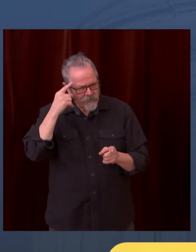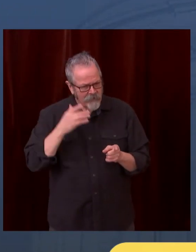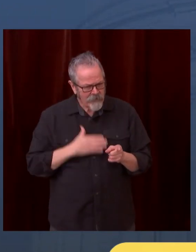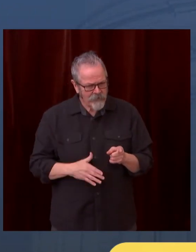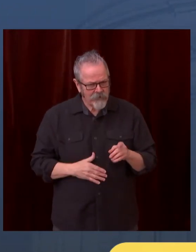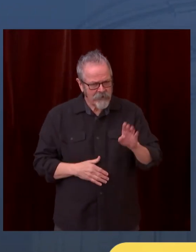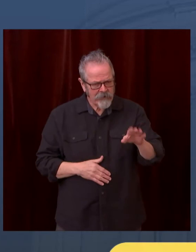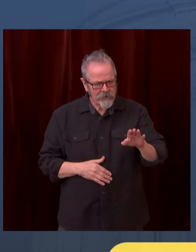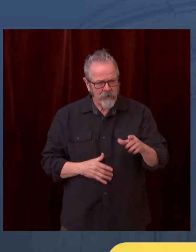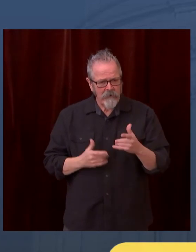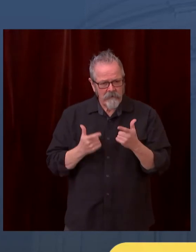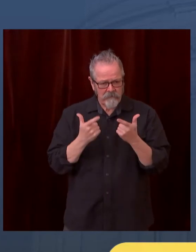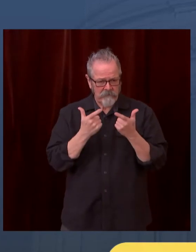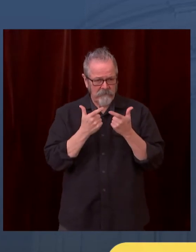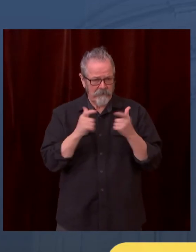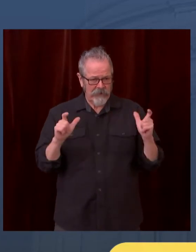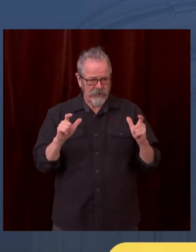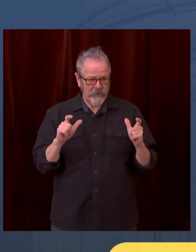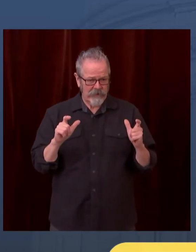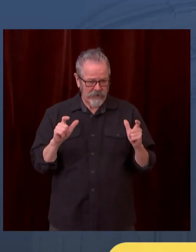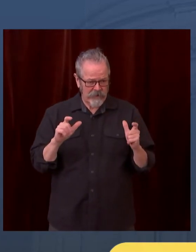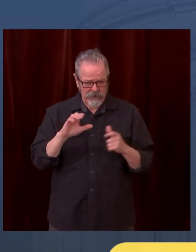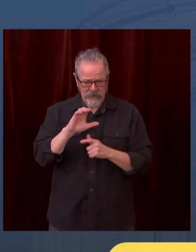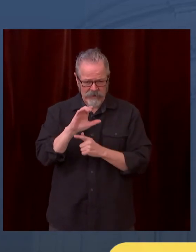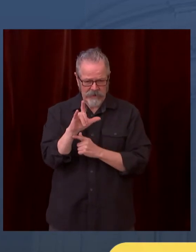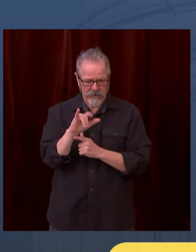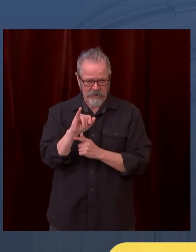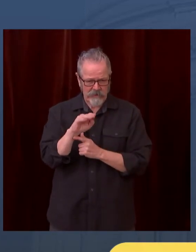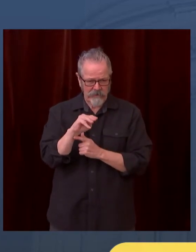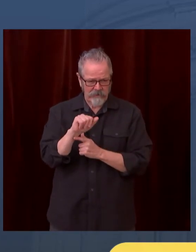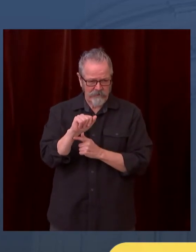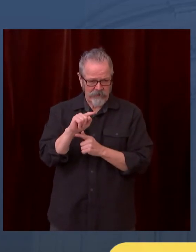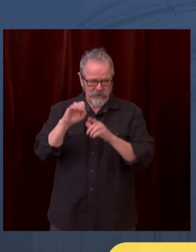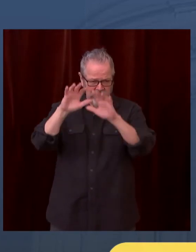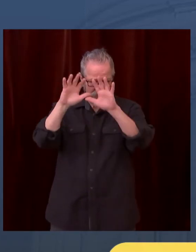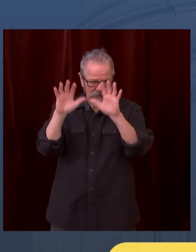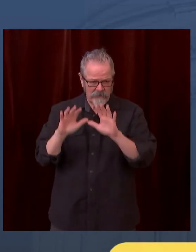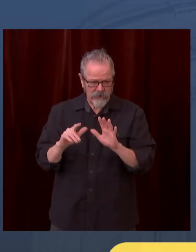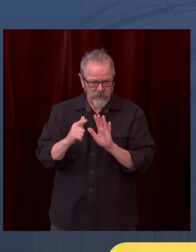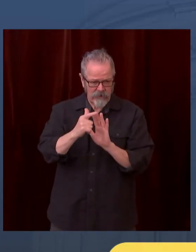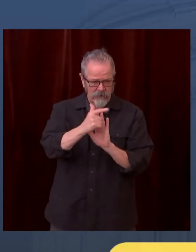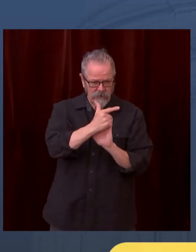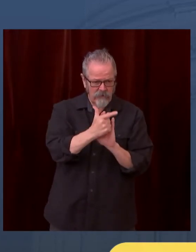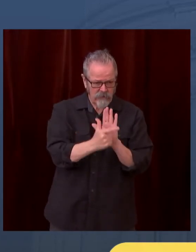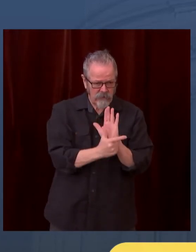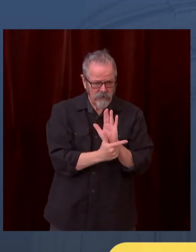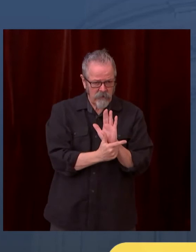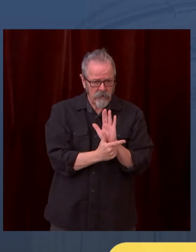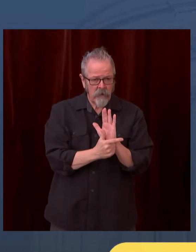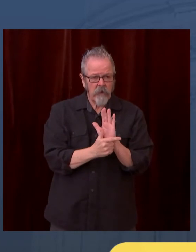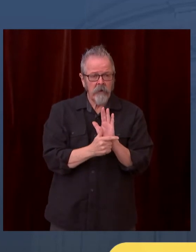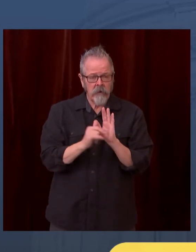fuel standard bill. You just talked about the Climate Commitment Act. So I'd like to hear your thoughts